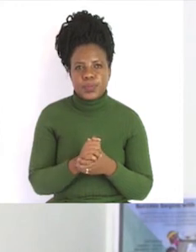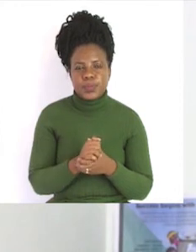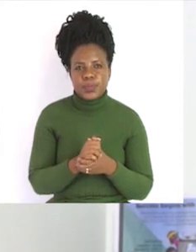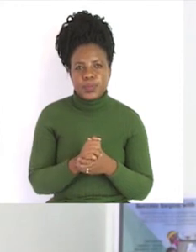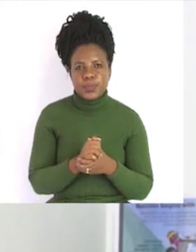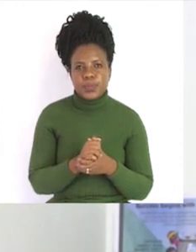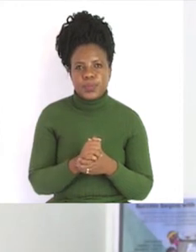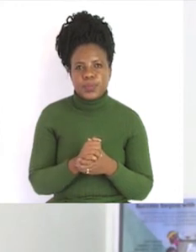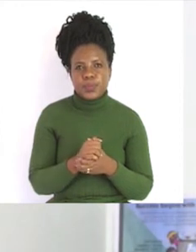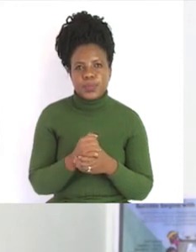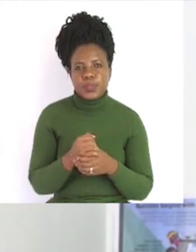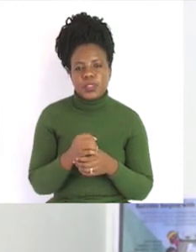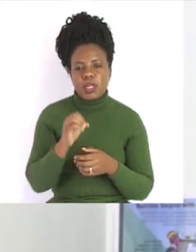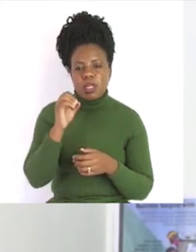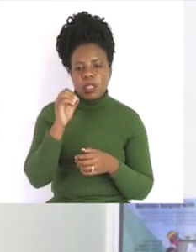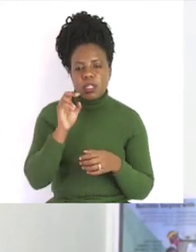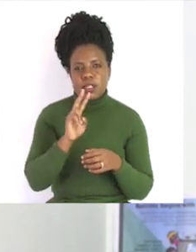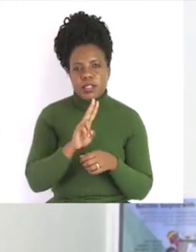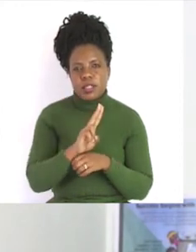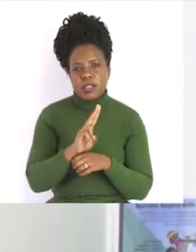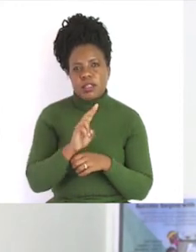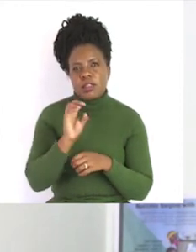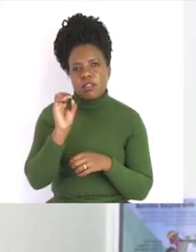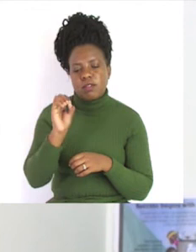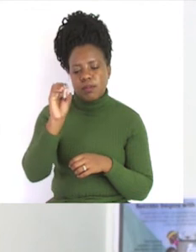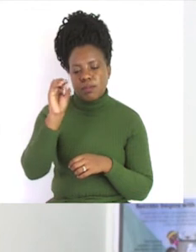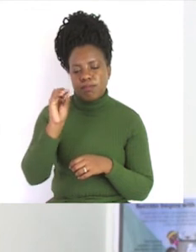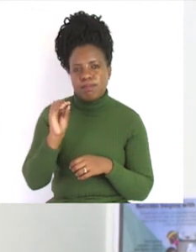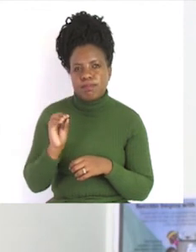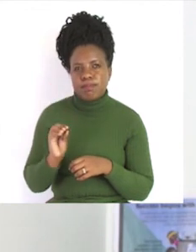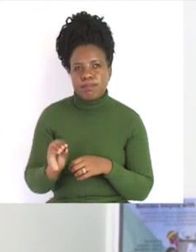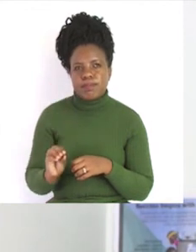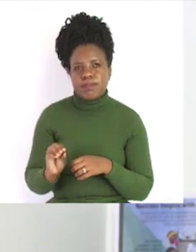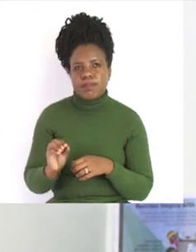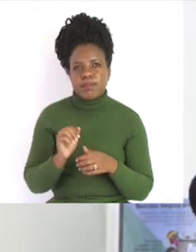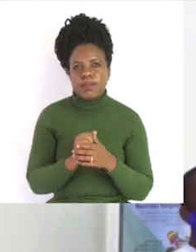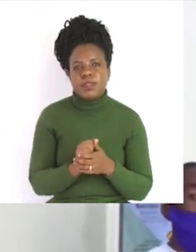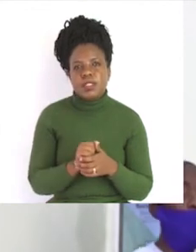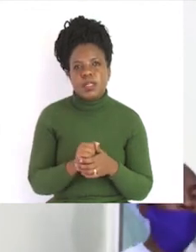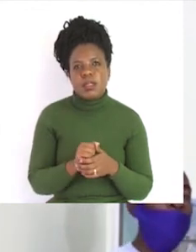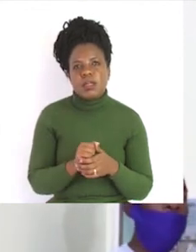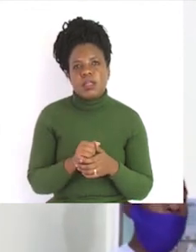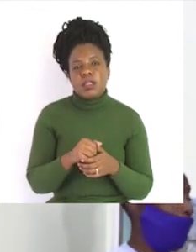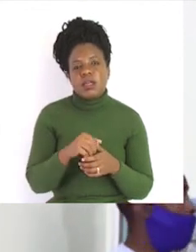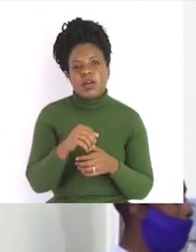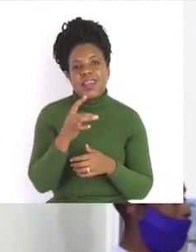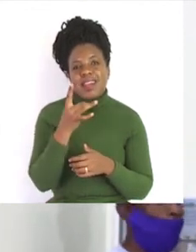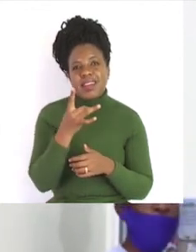0. I will then drop the next placeholder, which is 20. 4 goes into